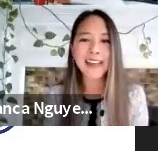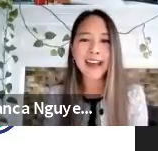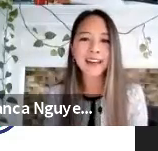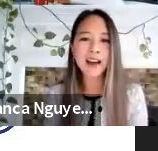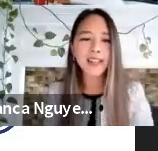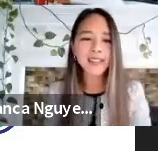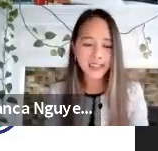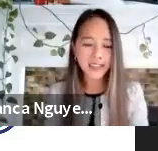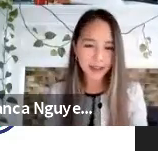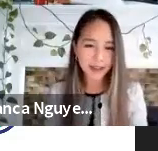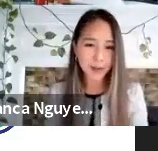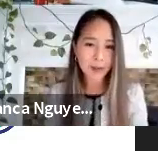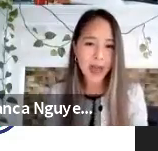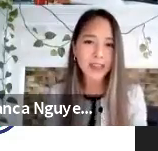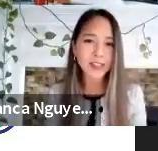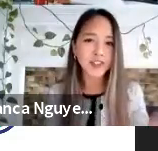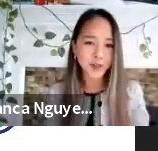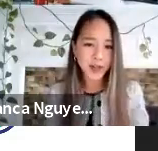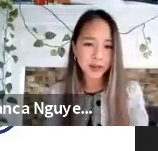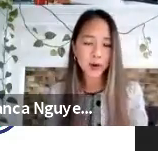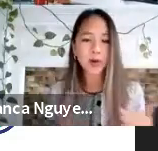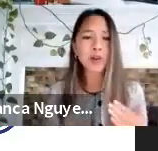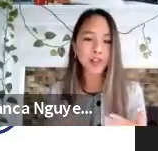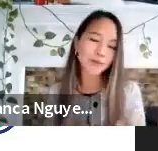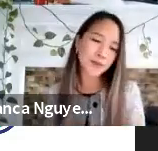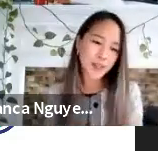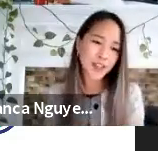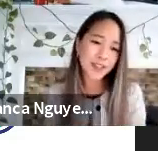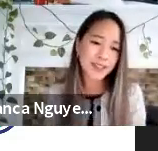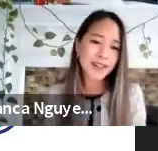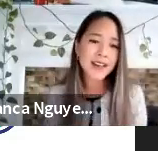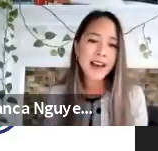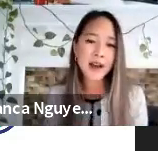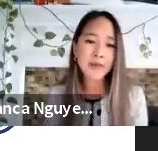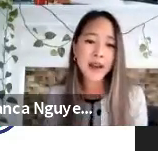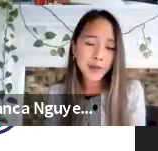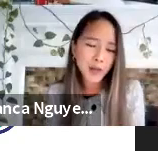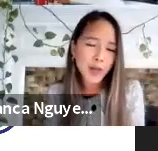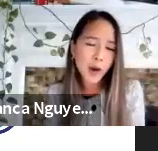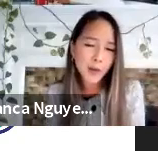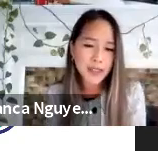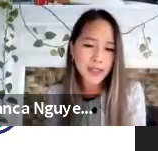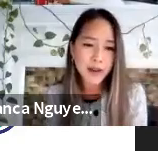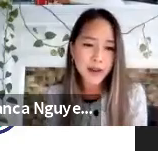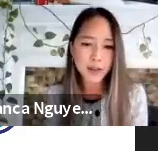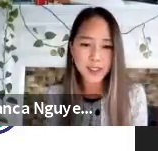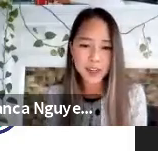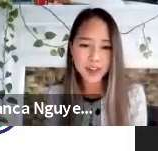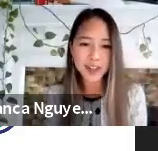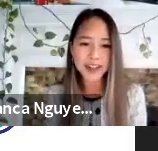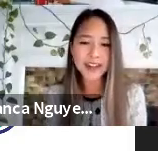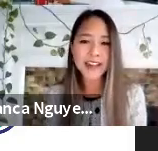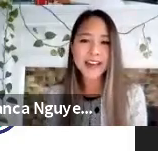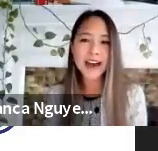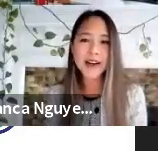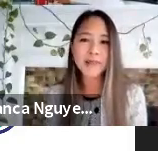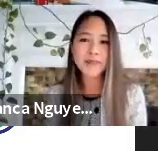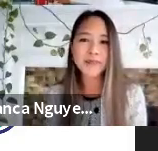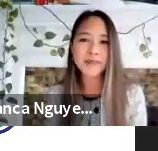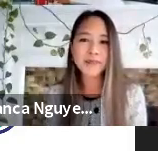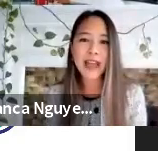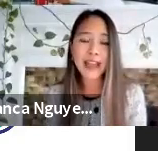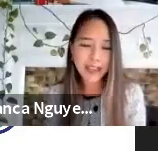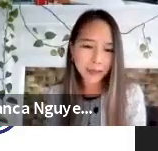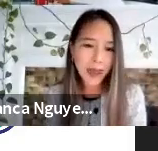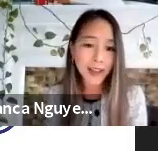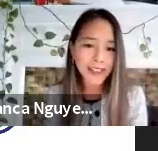the client get unstuck from any extreme or rigid position. And I think really opens up conversation